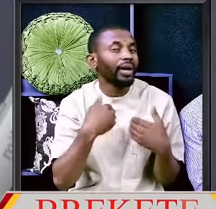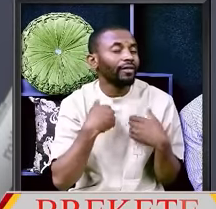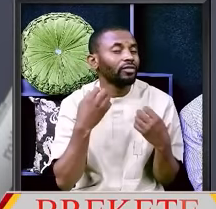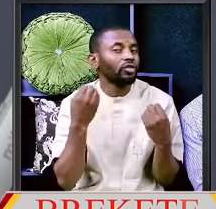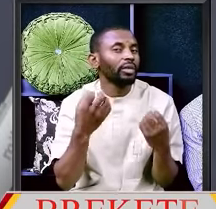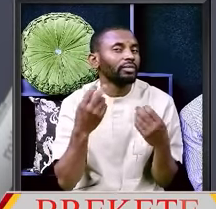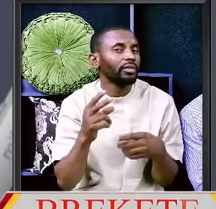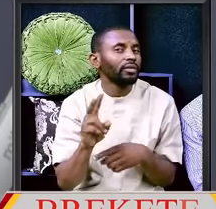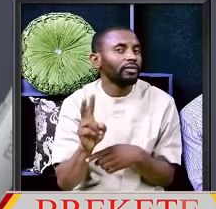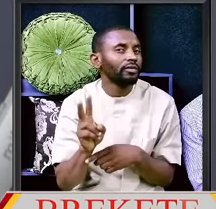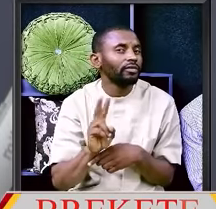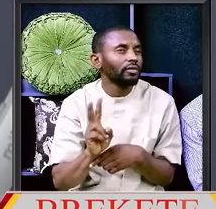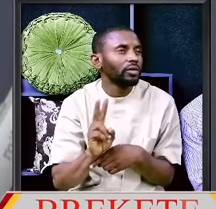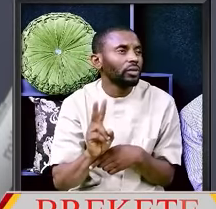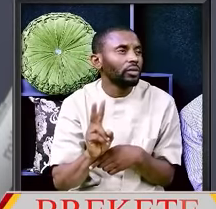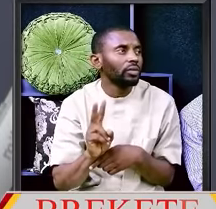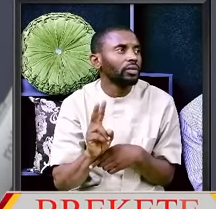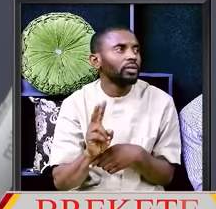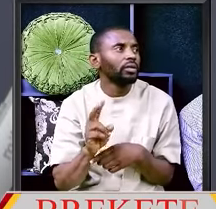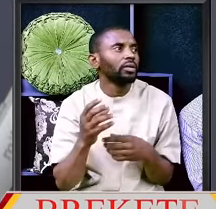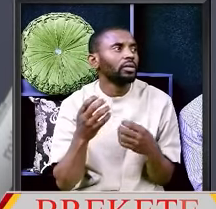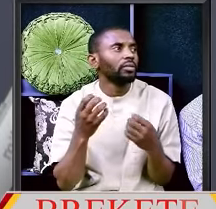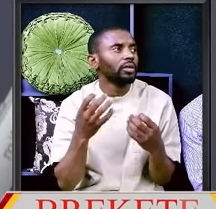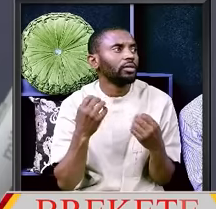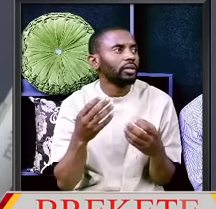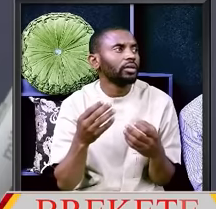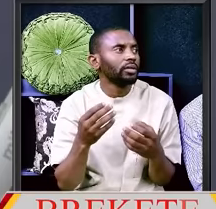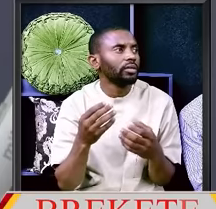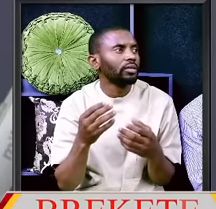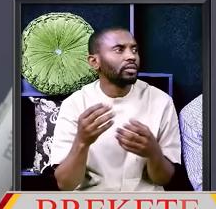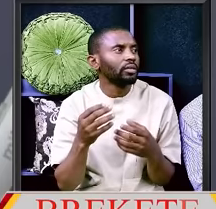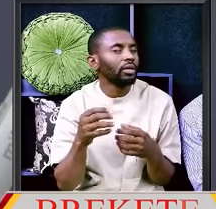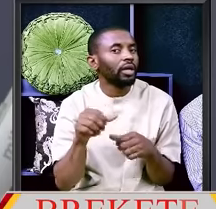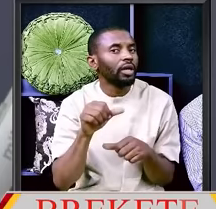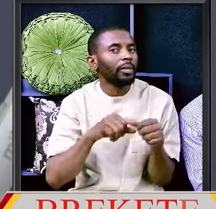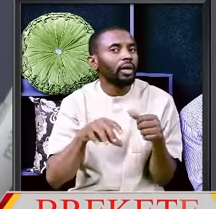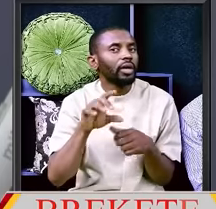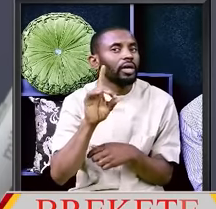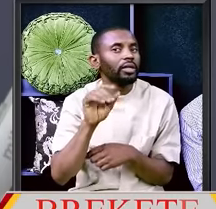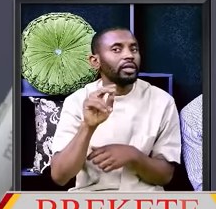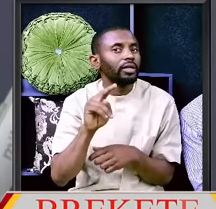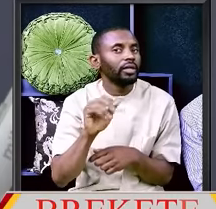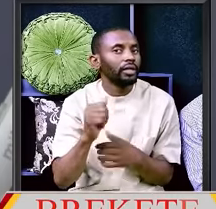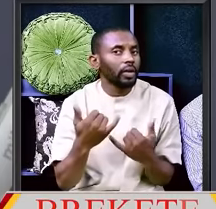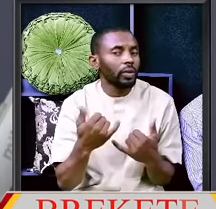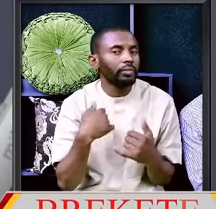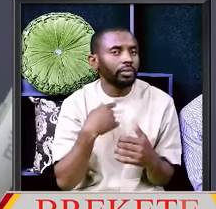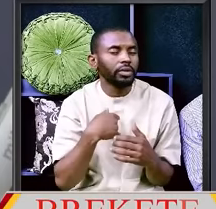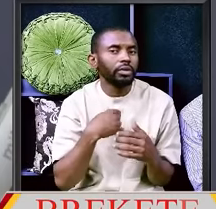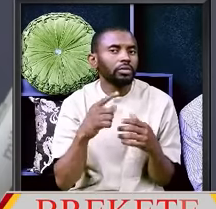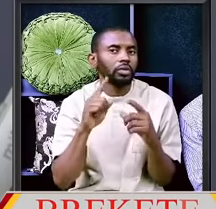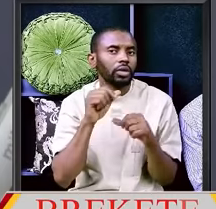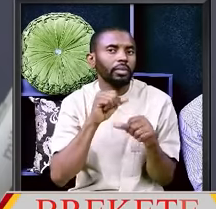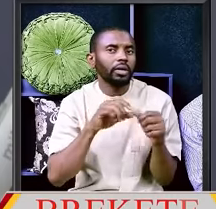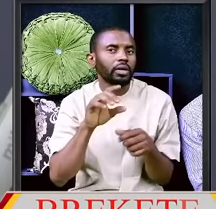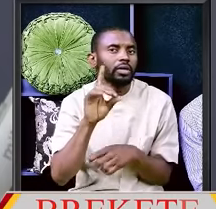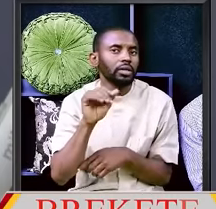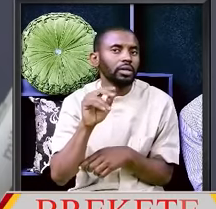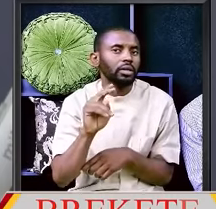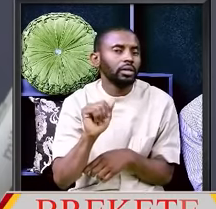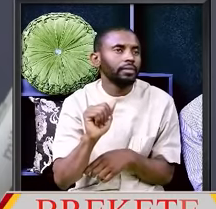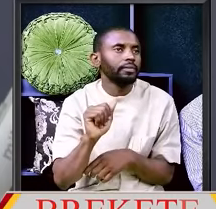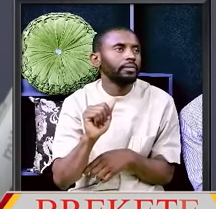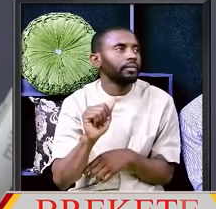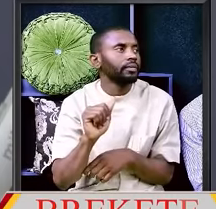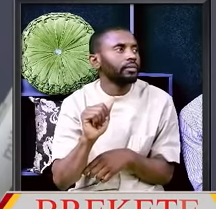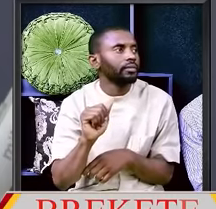I'm sorry, voice messages. And about the DNA. Now, let me go to the DNA part.